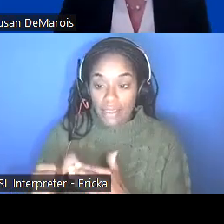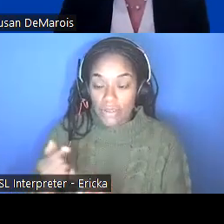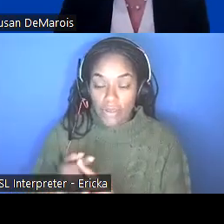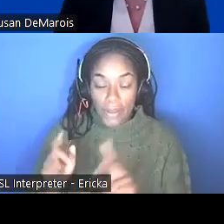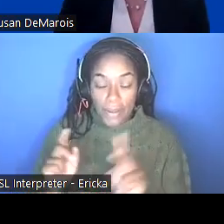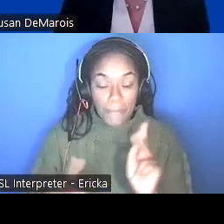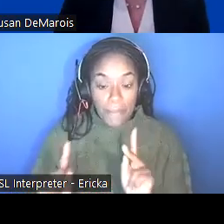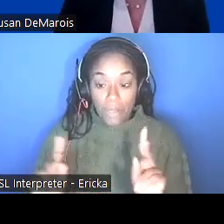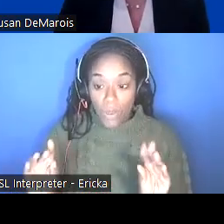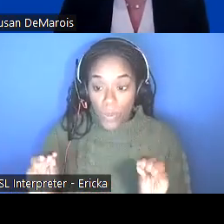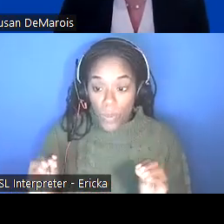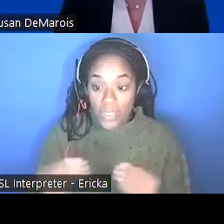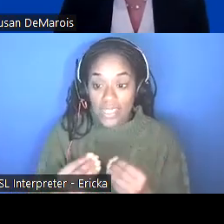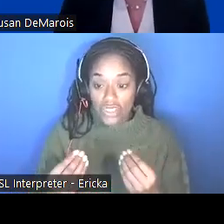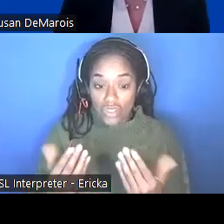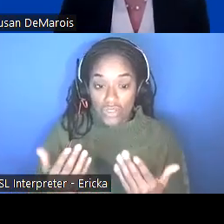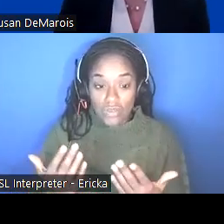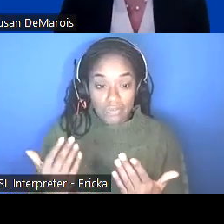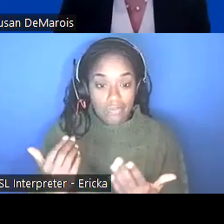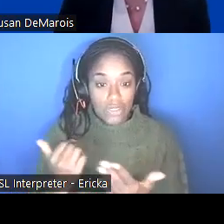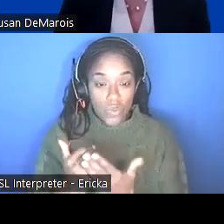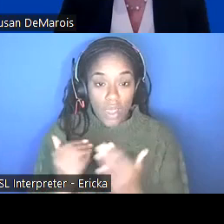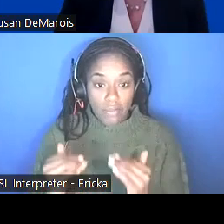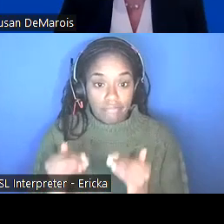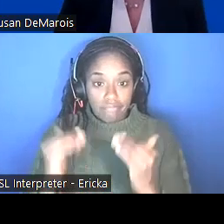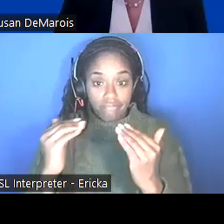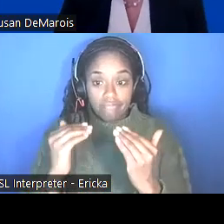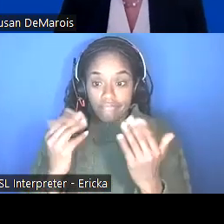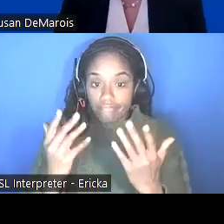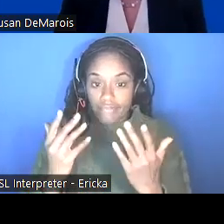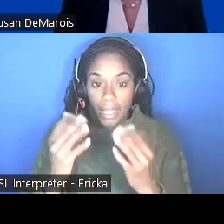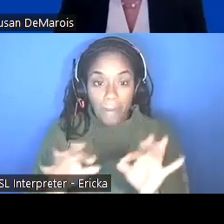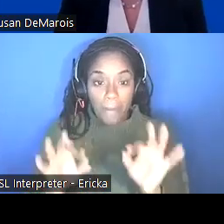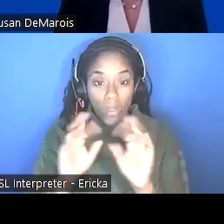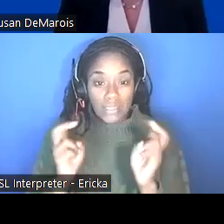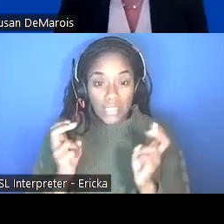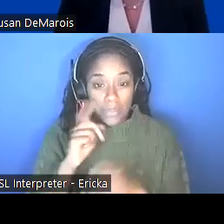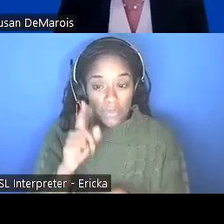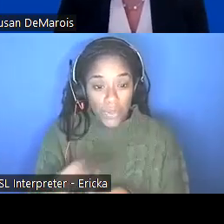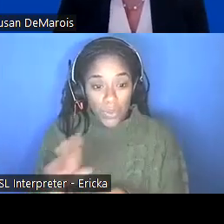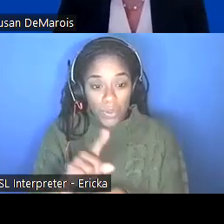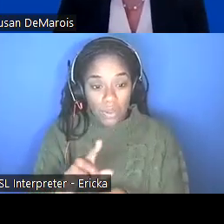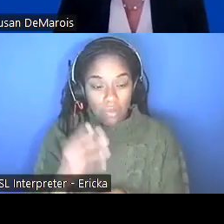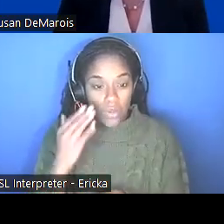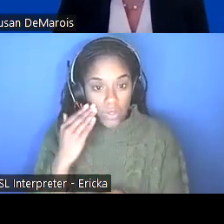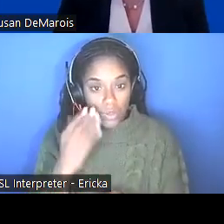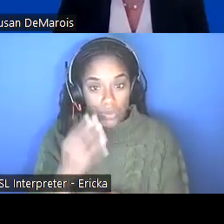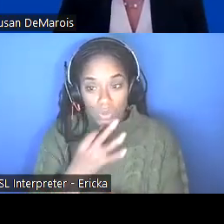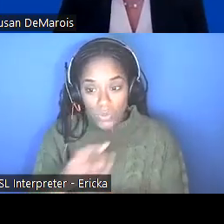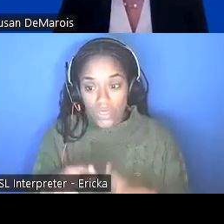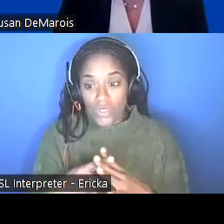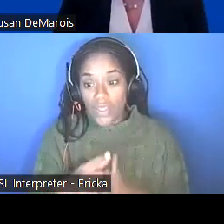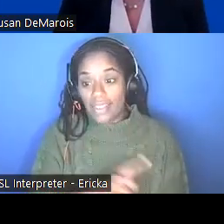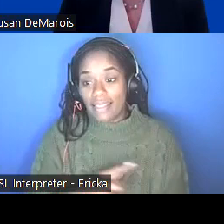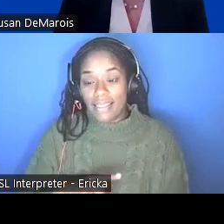and organizations to lift up important topics to you. And we know we're just about to start the legislative session, and we